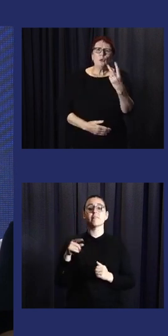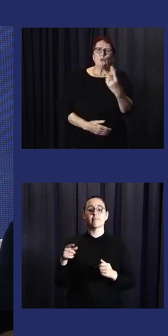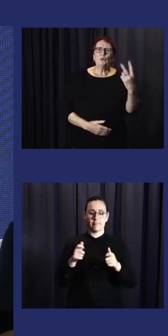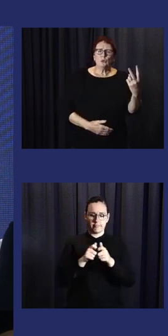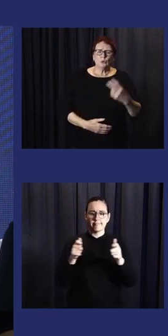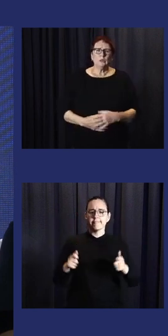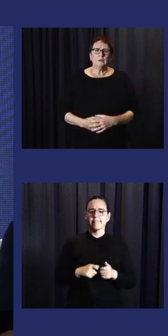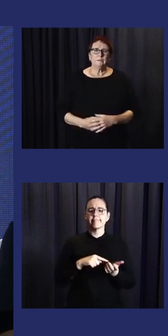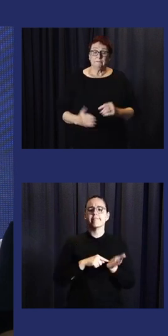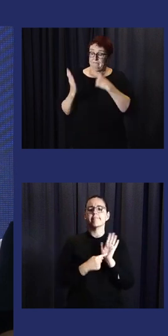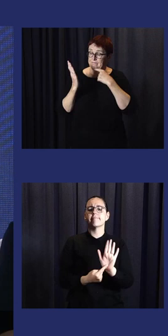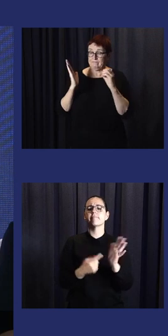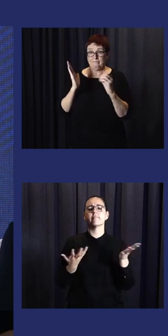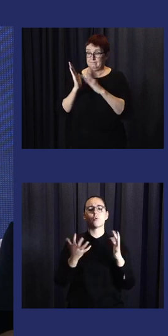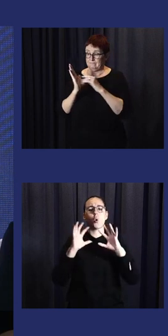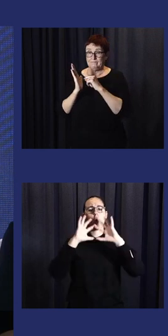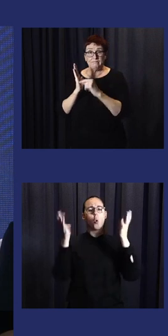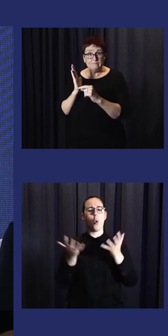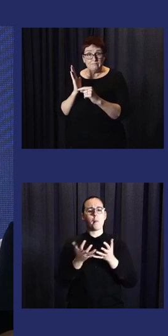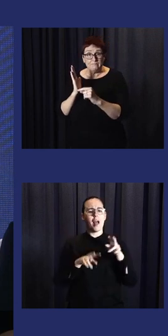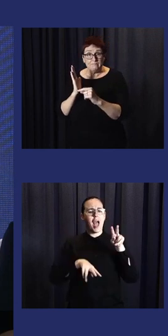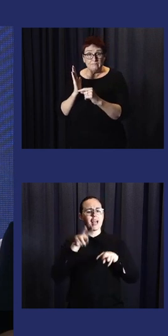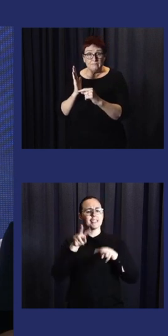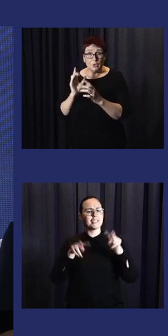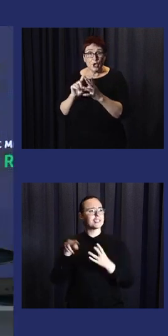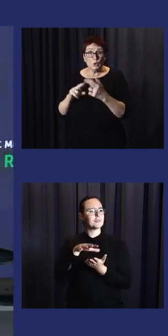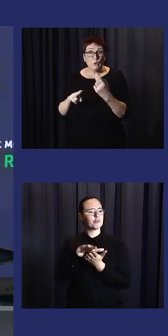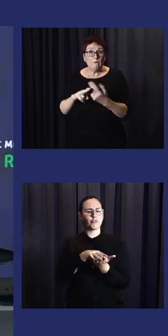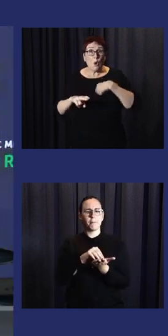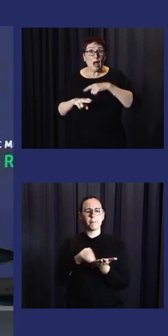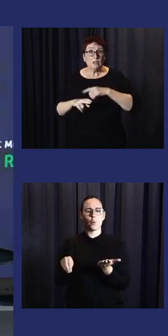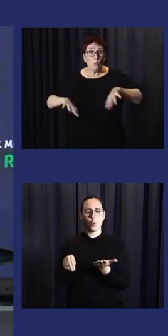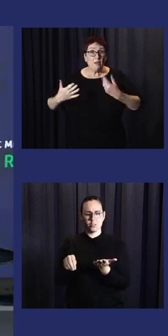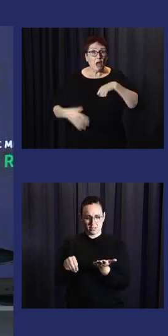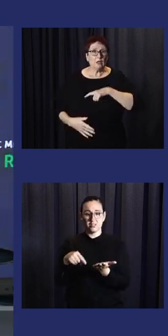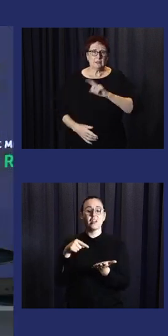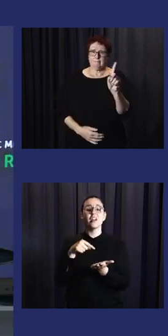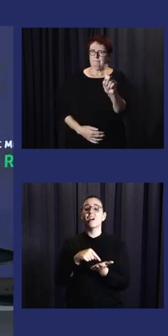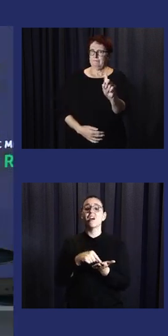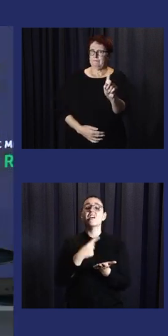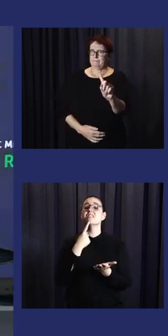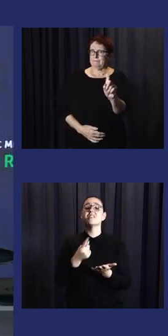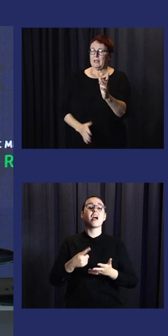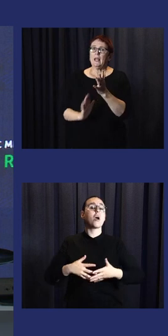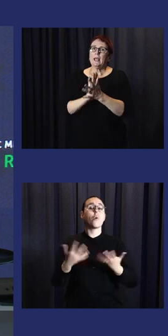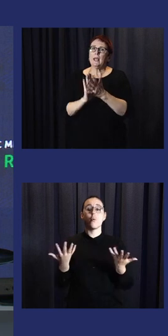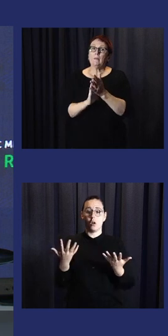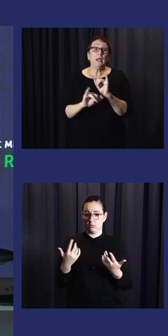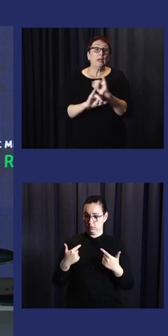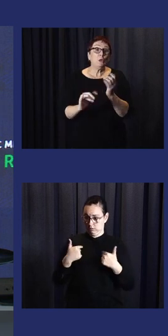clearly. Nothing should be done for us without us, meaning if emergency